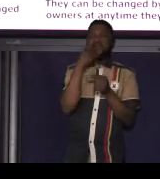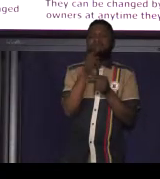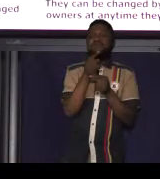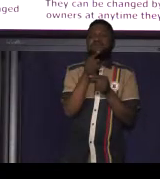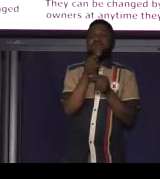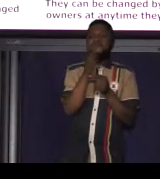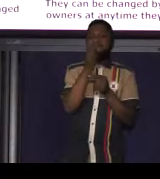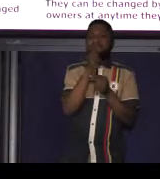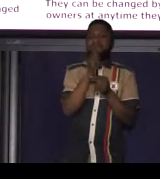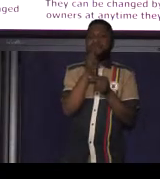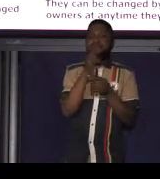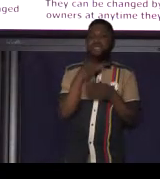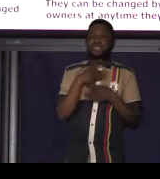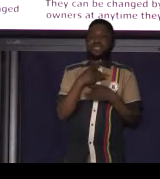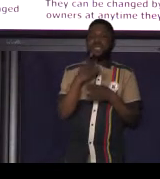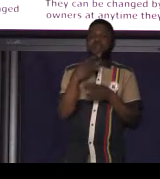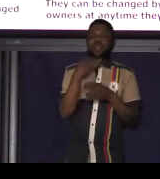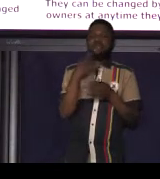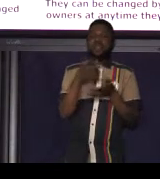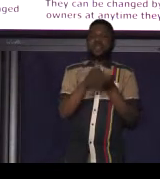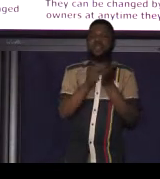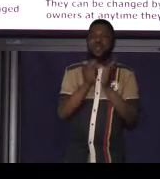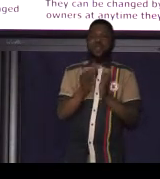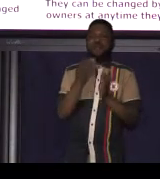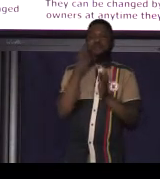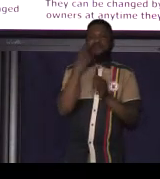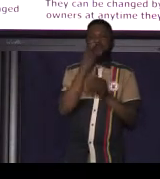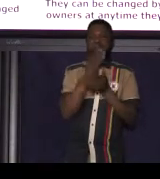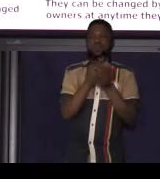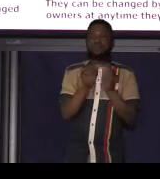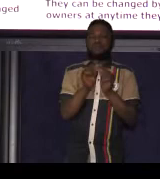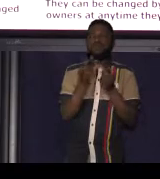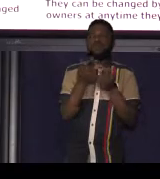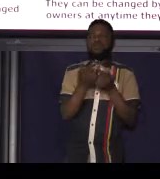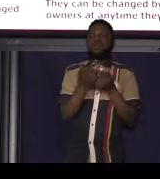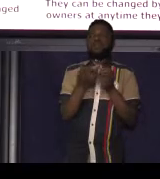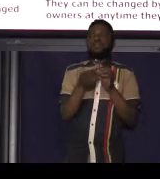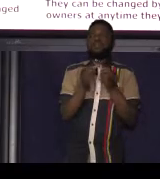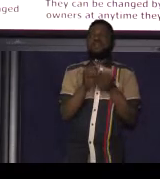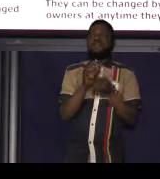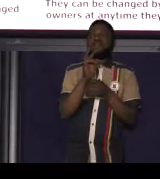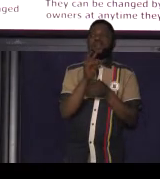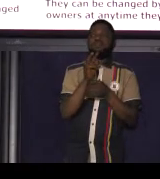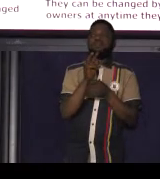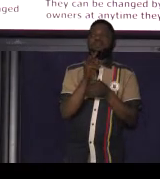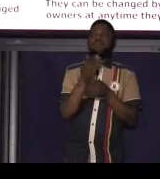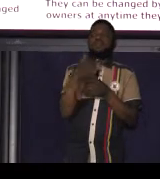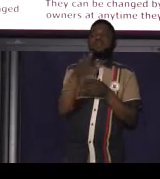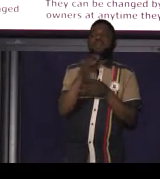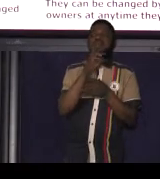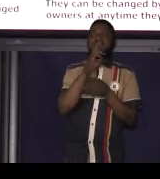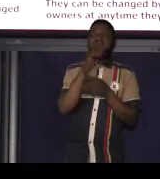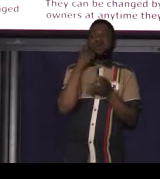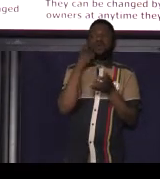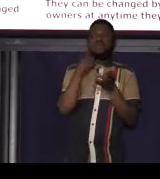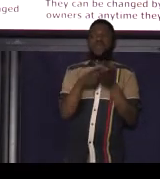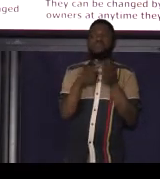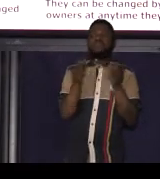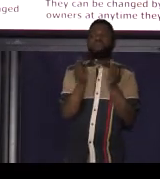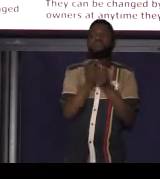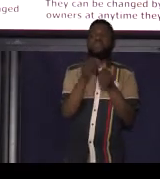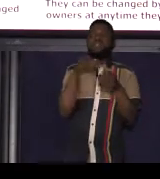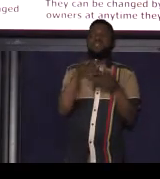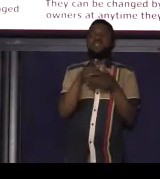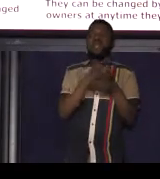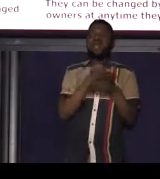other symbol is for private interest of the owners for some groups. Let's look at another one, the third one.